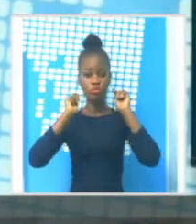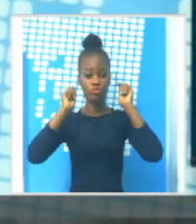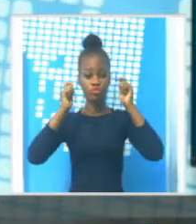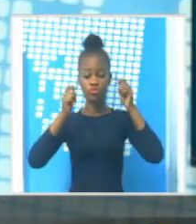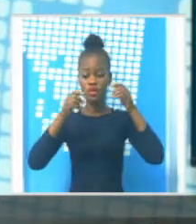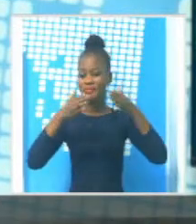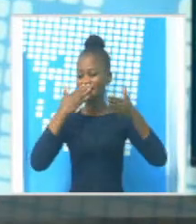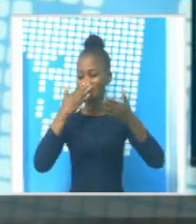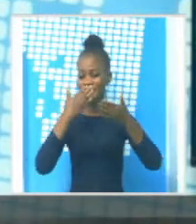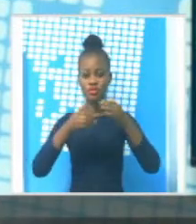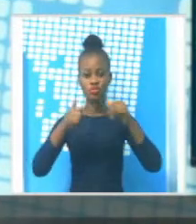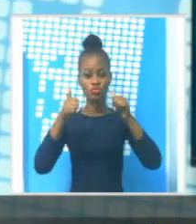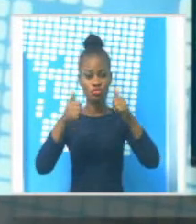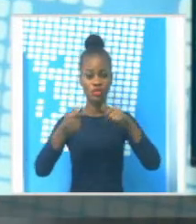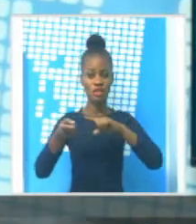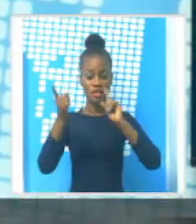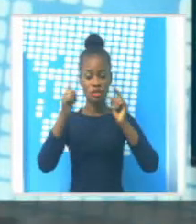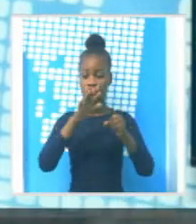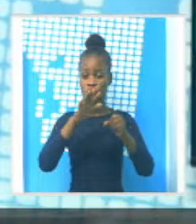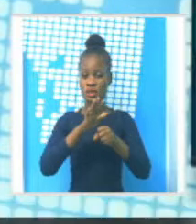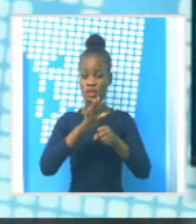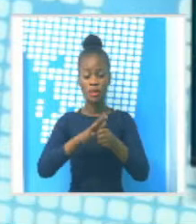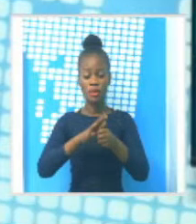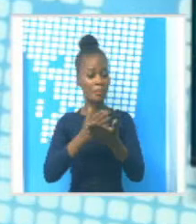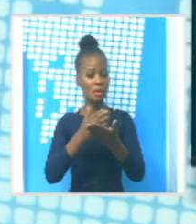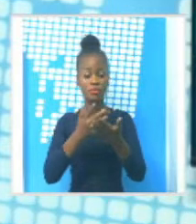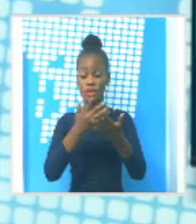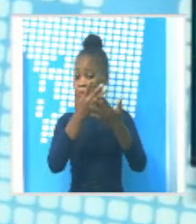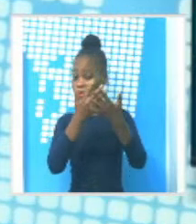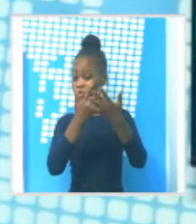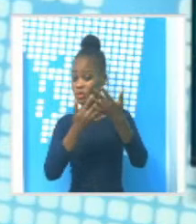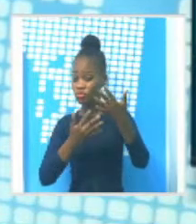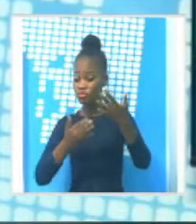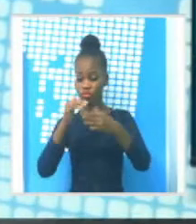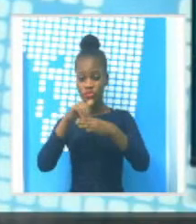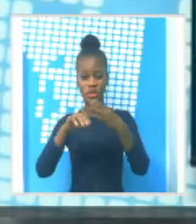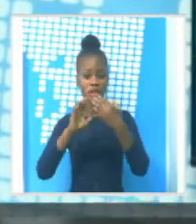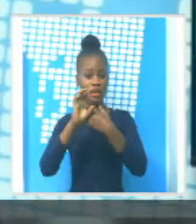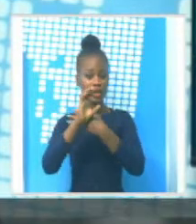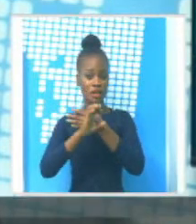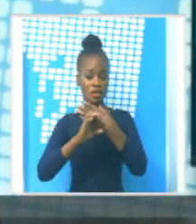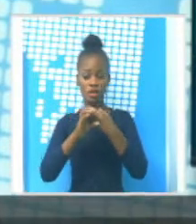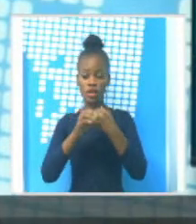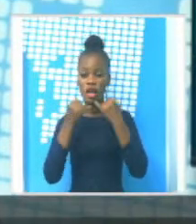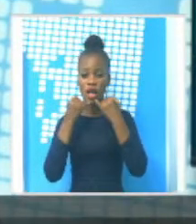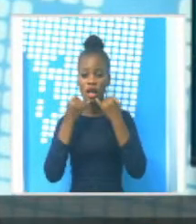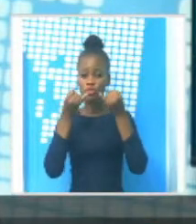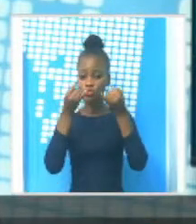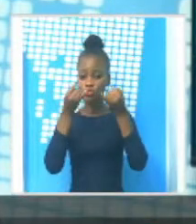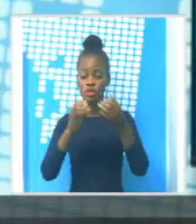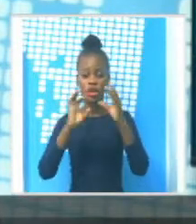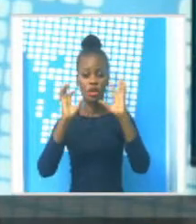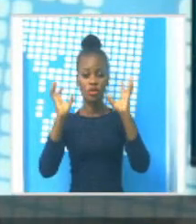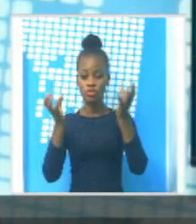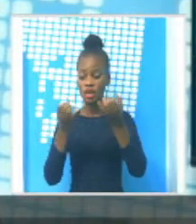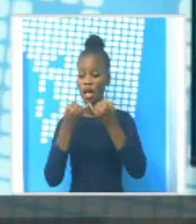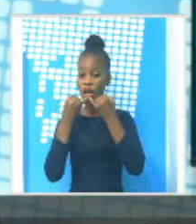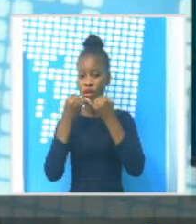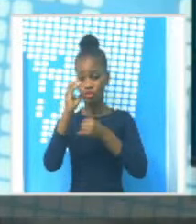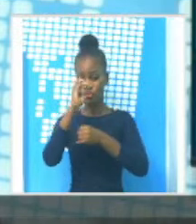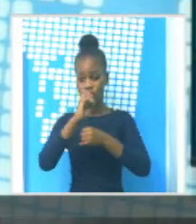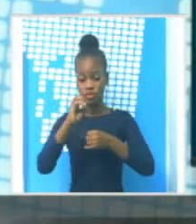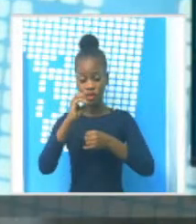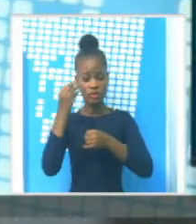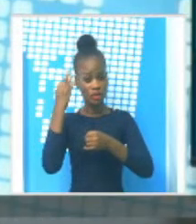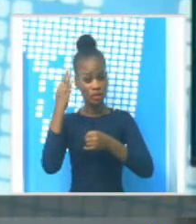successful in raising awareness and increasing the supply of blood in the country. Doreen Kembabazi, the Principal Communications Officer for the Uganda